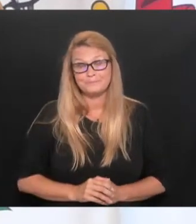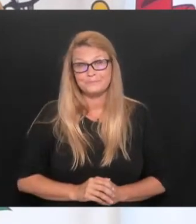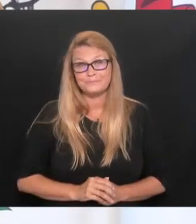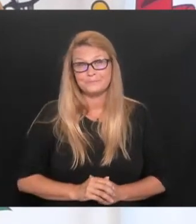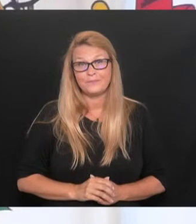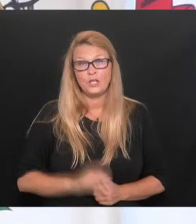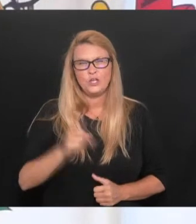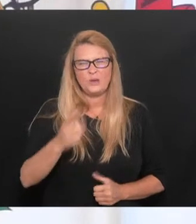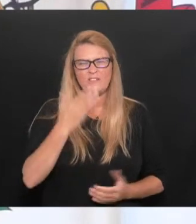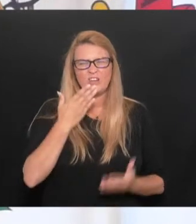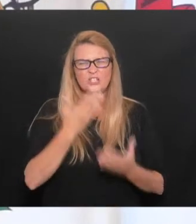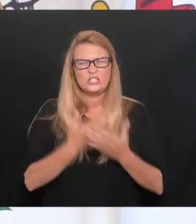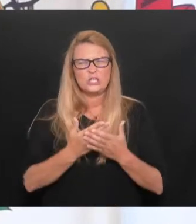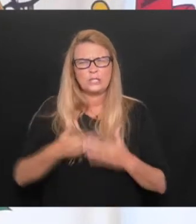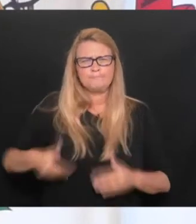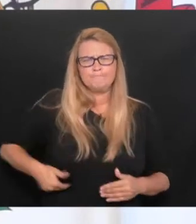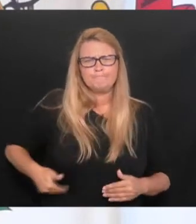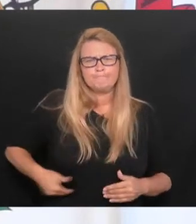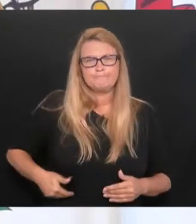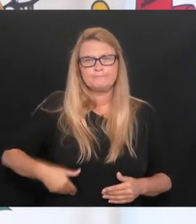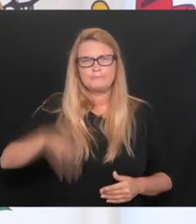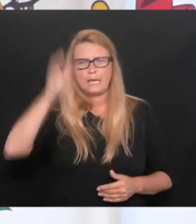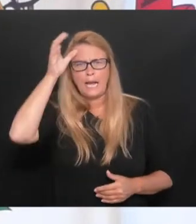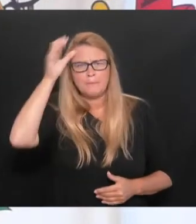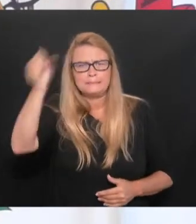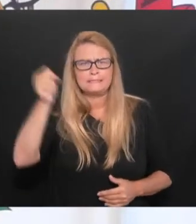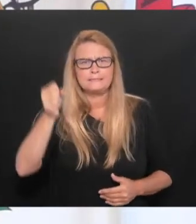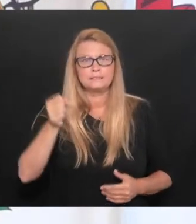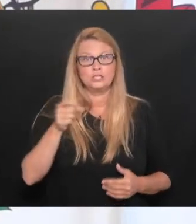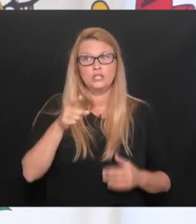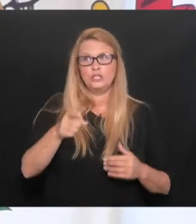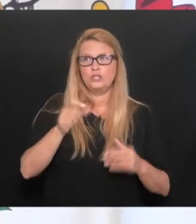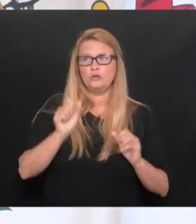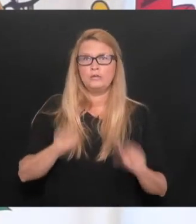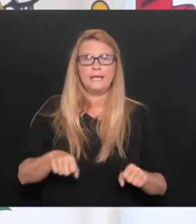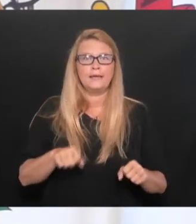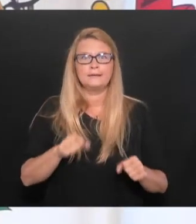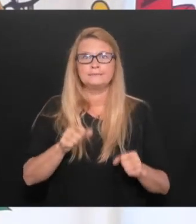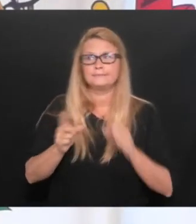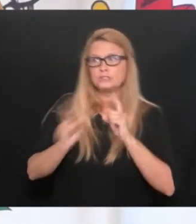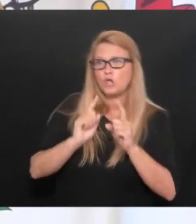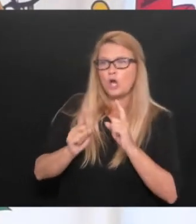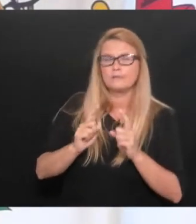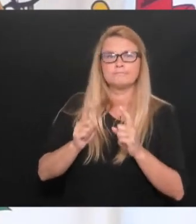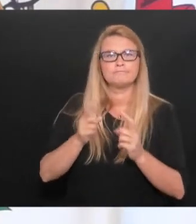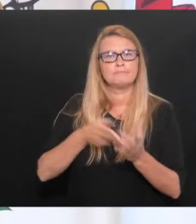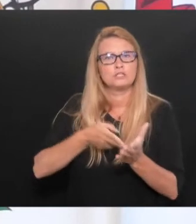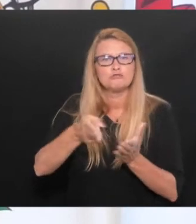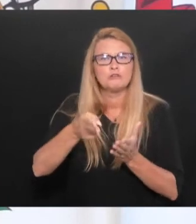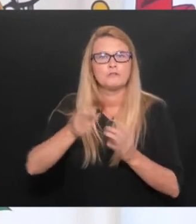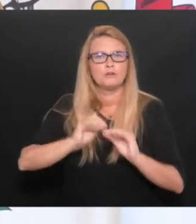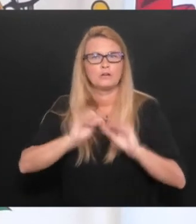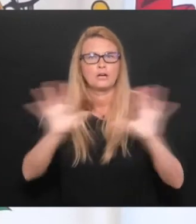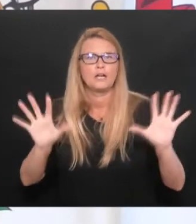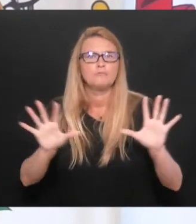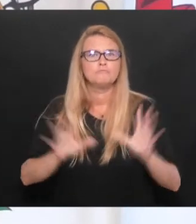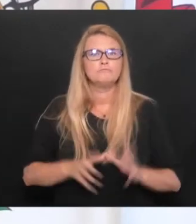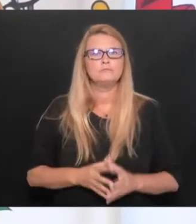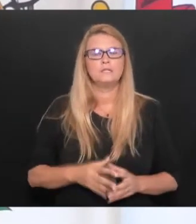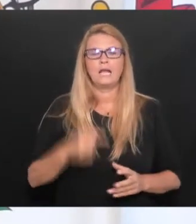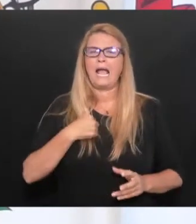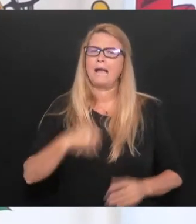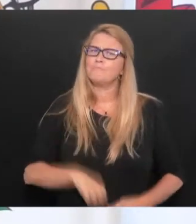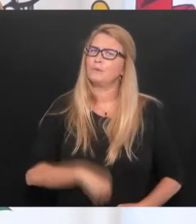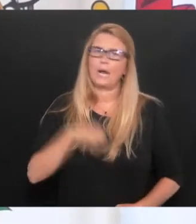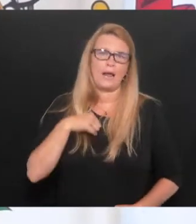good instincts and good common sense, and you can talk to you and you can tell you the truth. I'm really